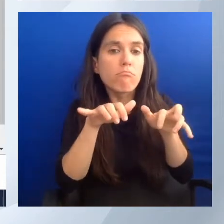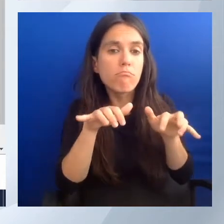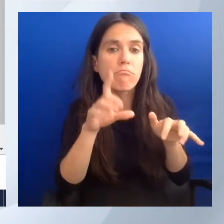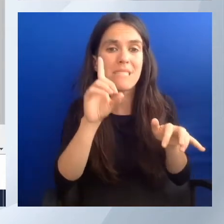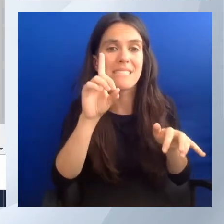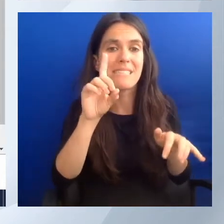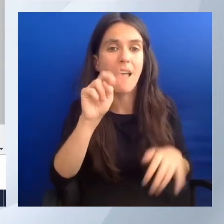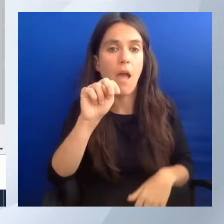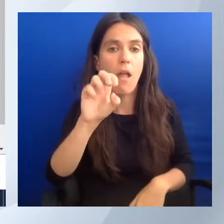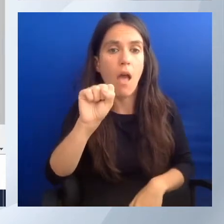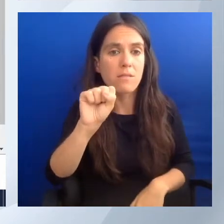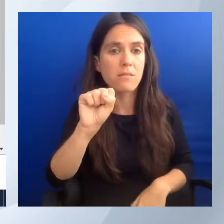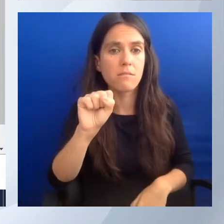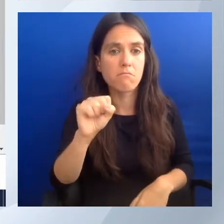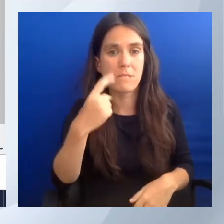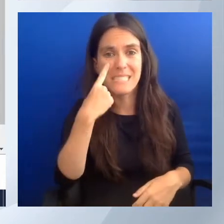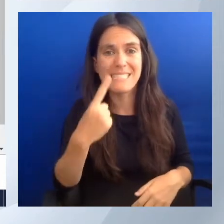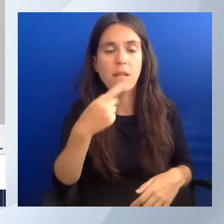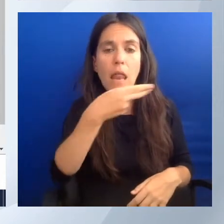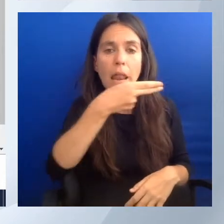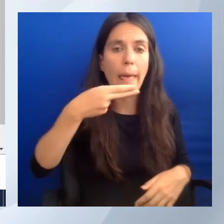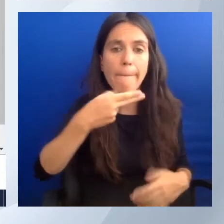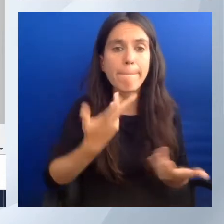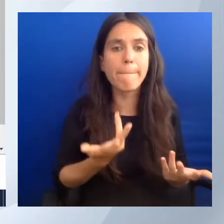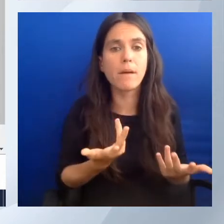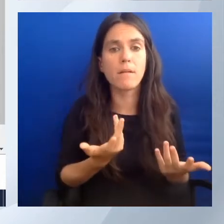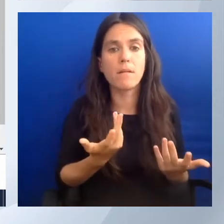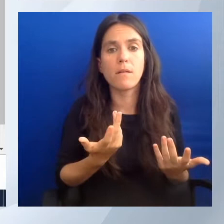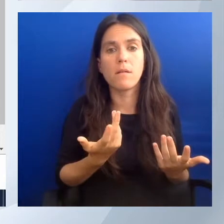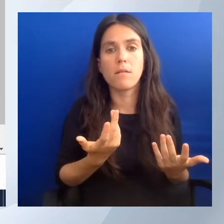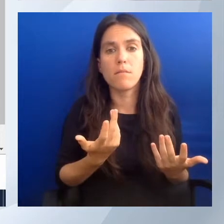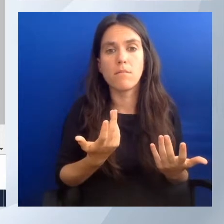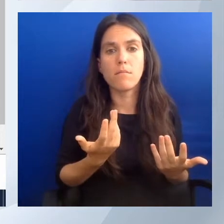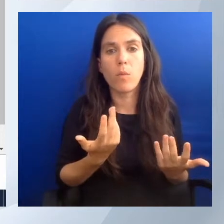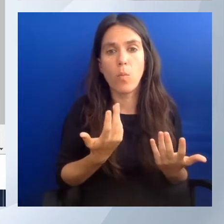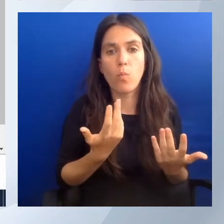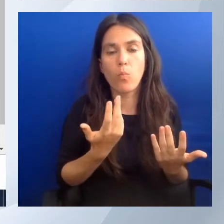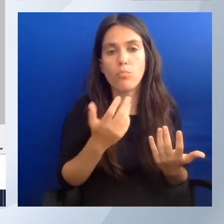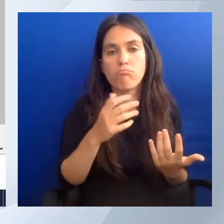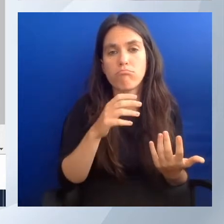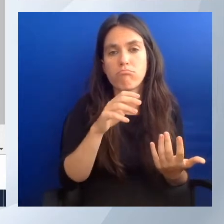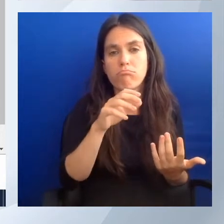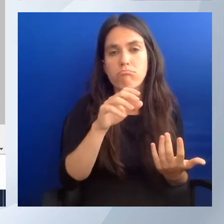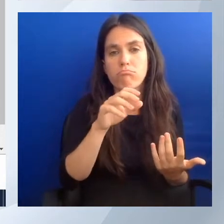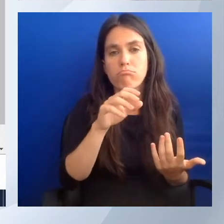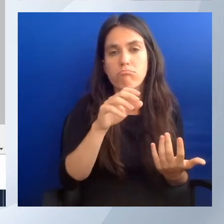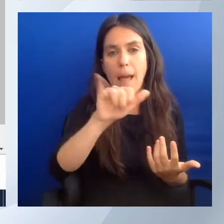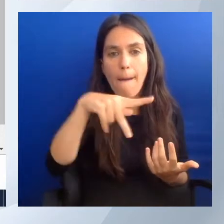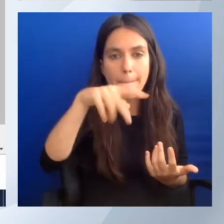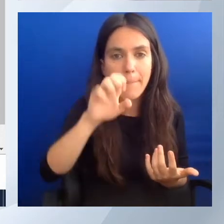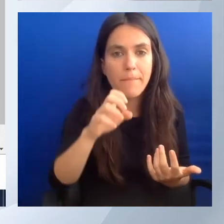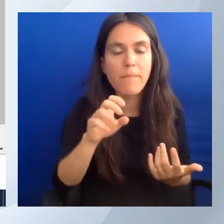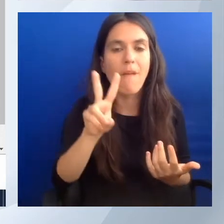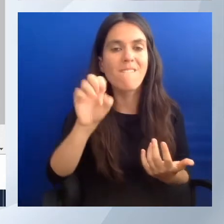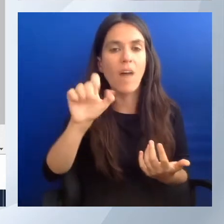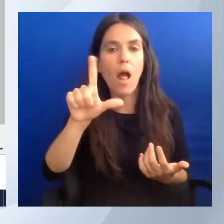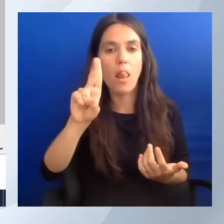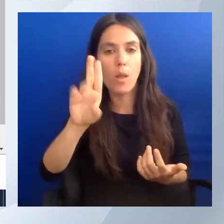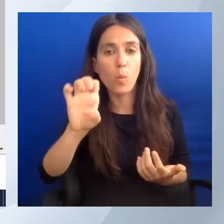to set the name, you'll set the type to CNAME, and you'll need to set the value. If you do that, then you're all